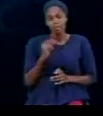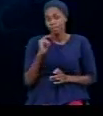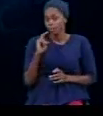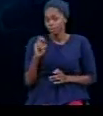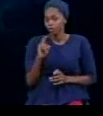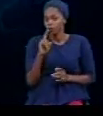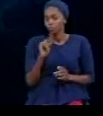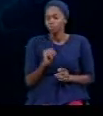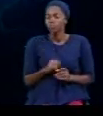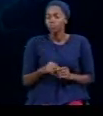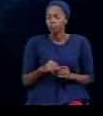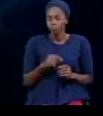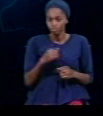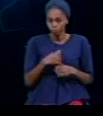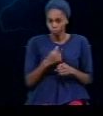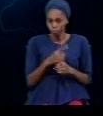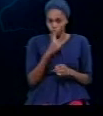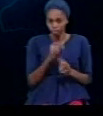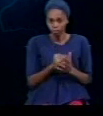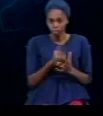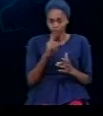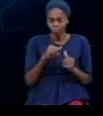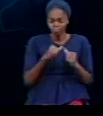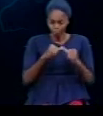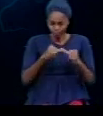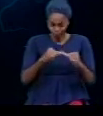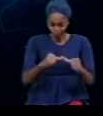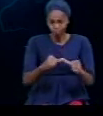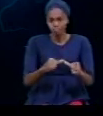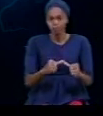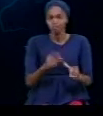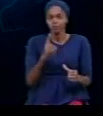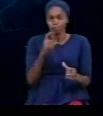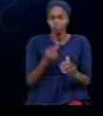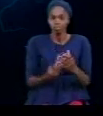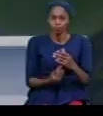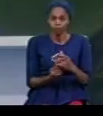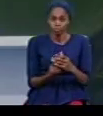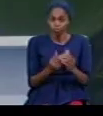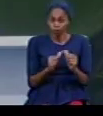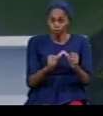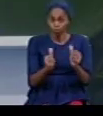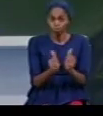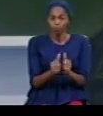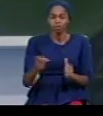continue with God. You will continue with God.